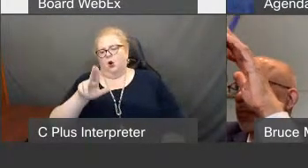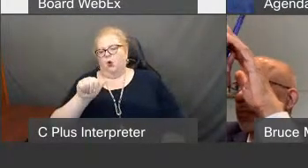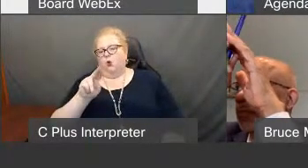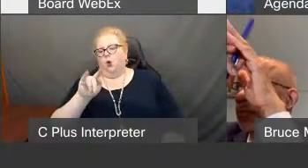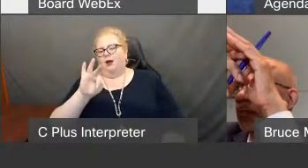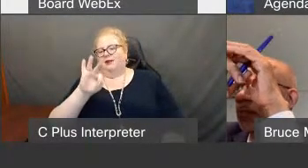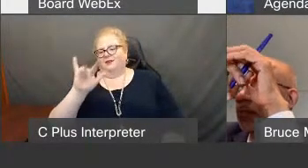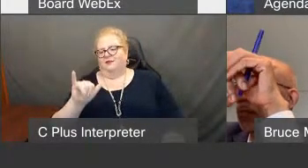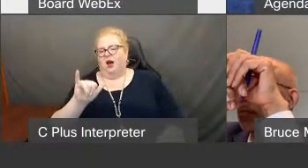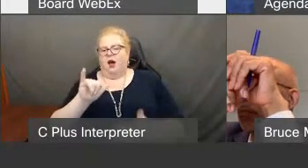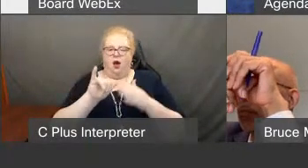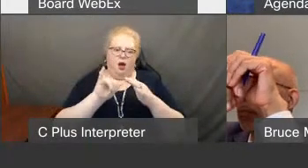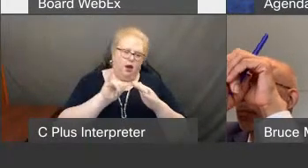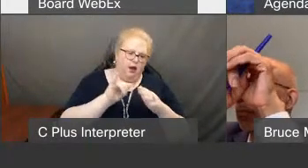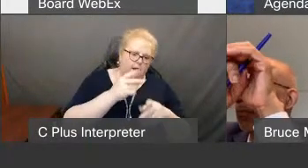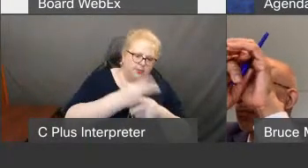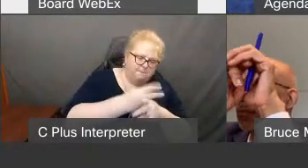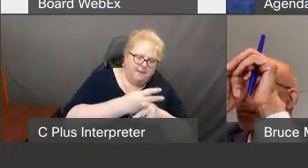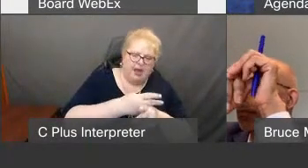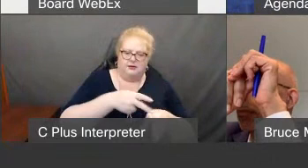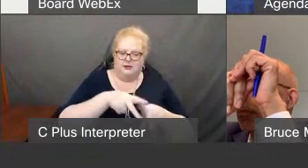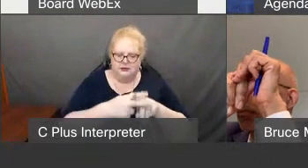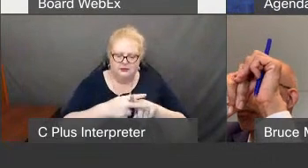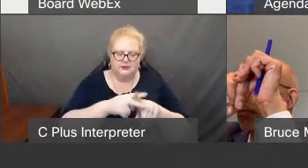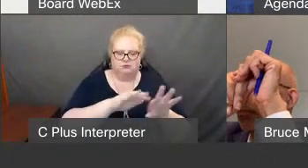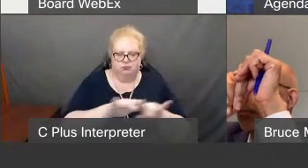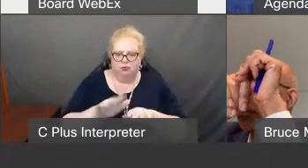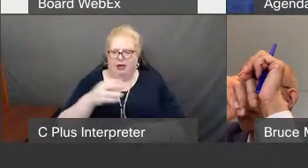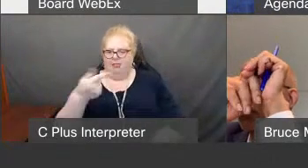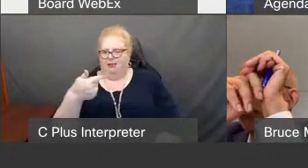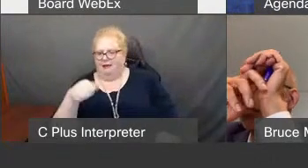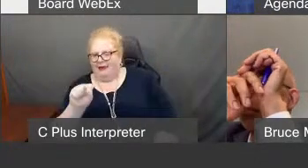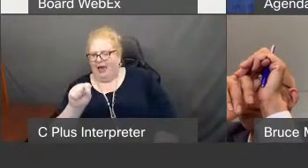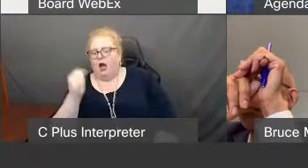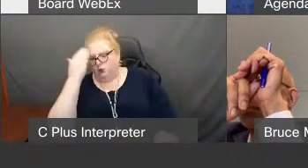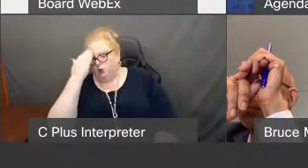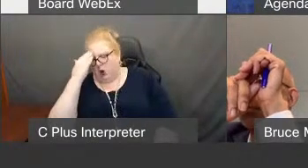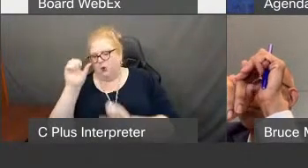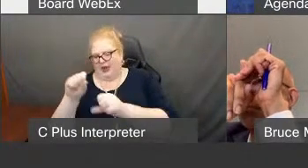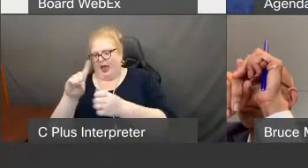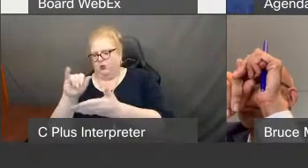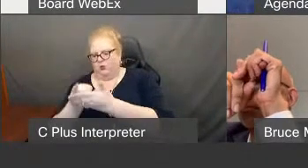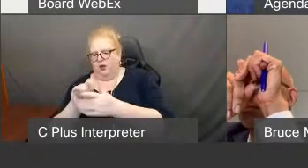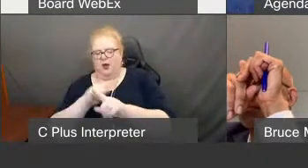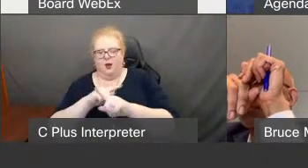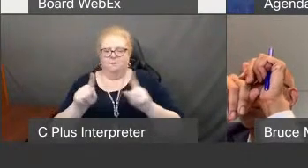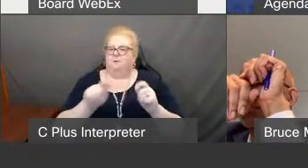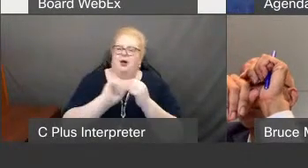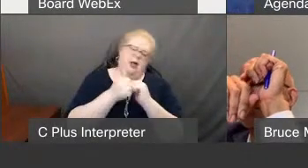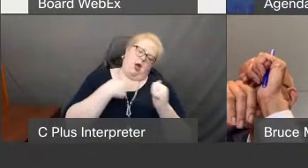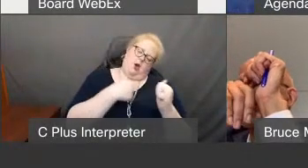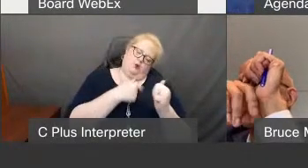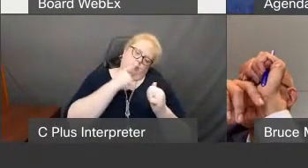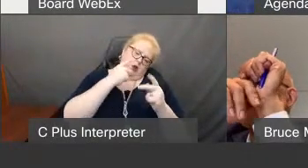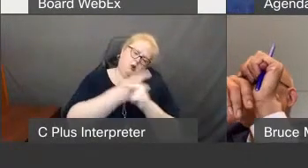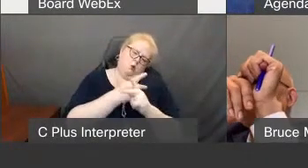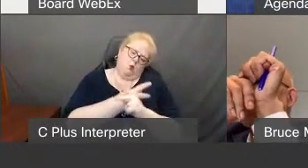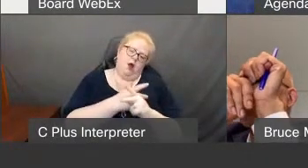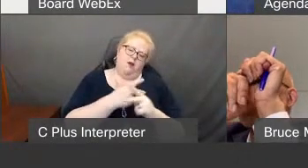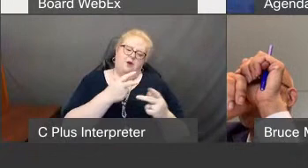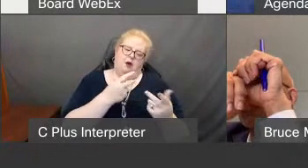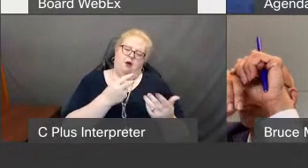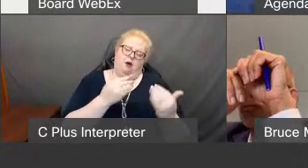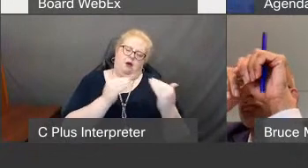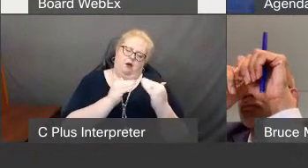certainly can quantify gas usage and the amount we're spending on gas. But we had a memo from you, Bruce, on this day 9 years ago